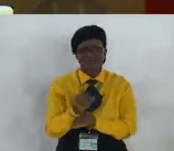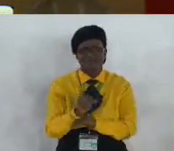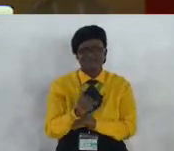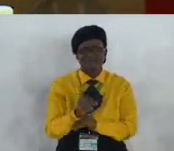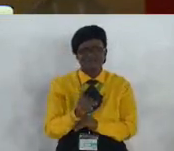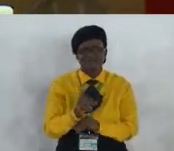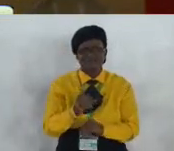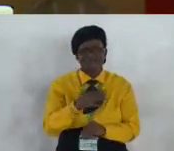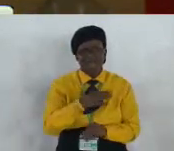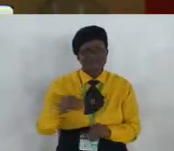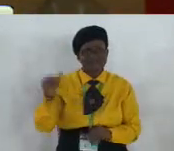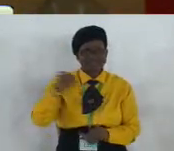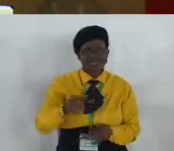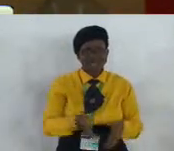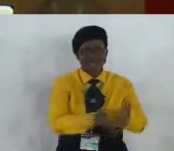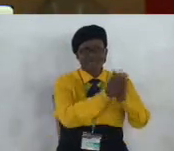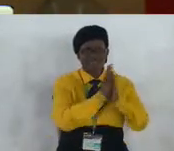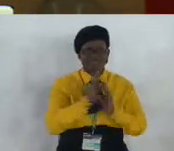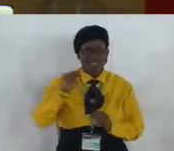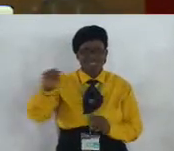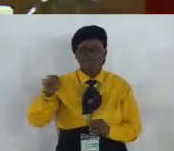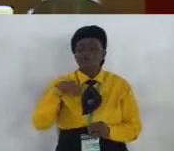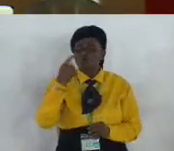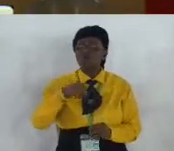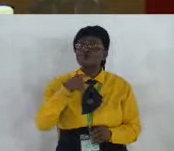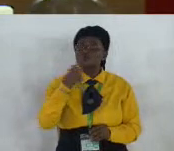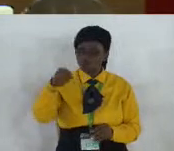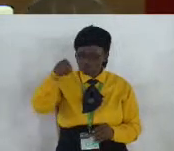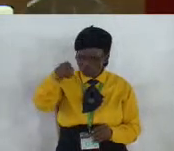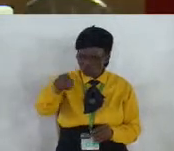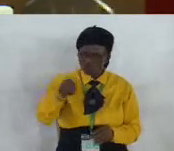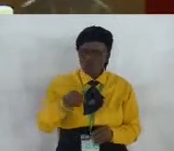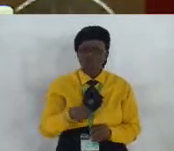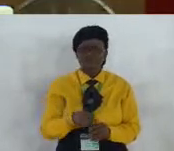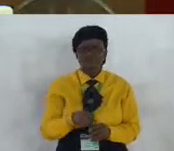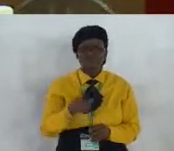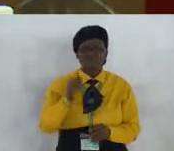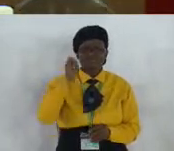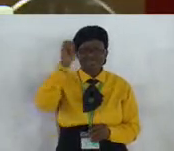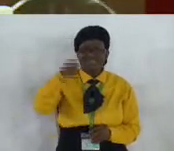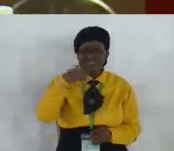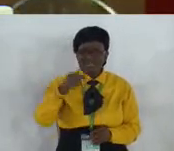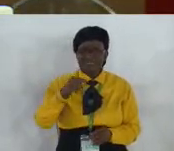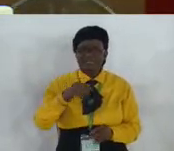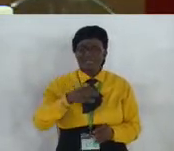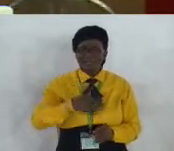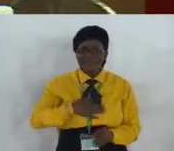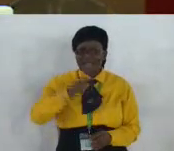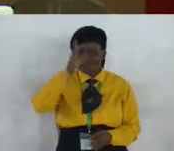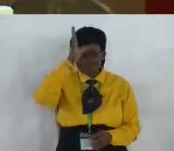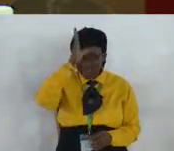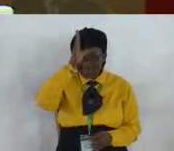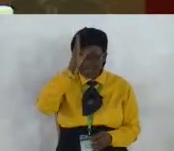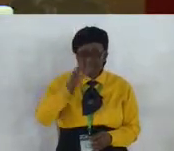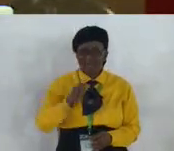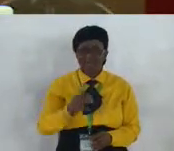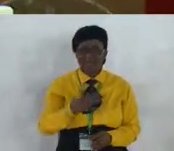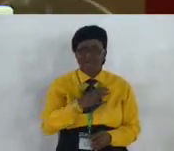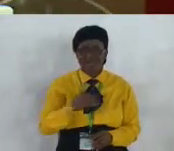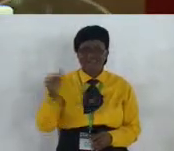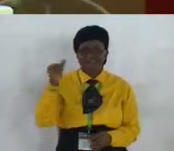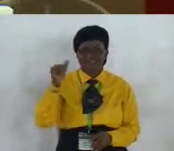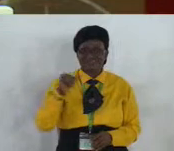When they asked him, "Who told you?" He said, "My father." And they also